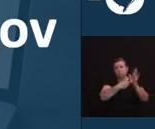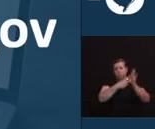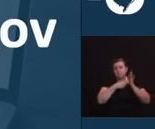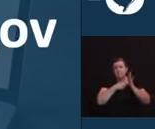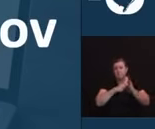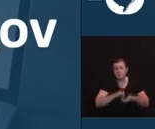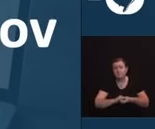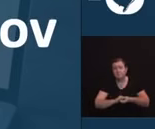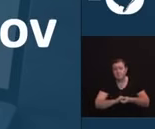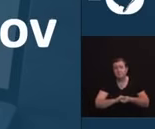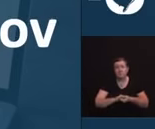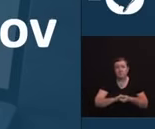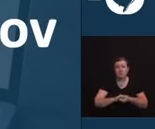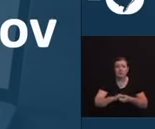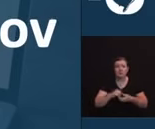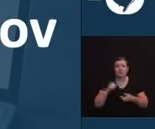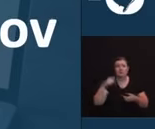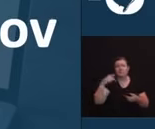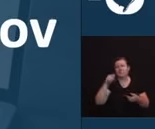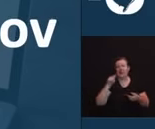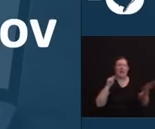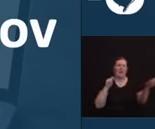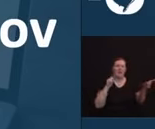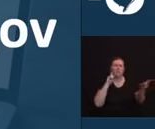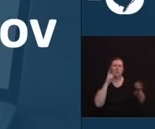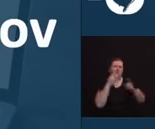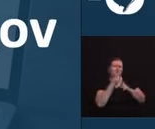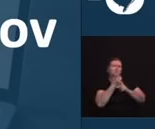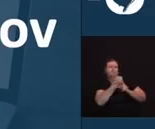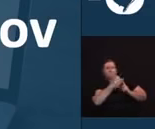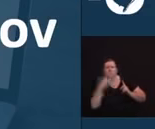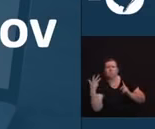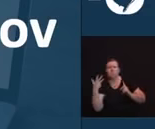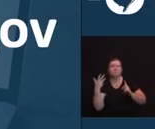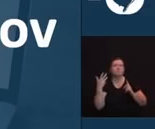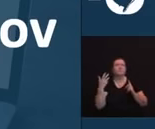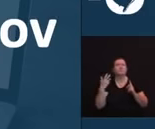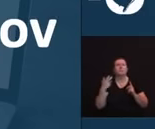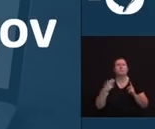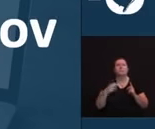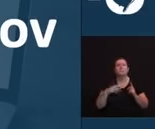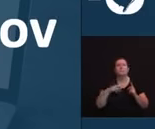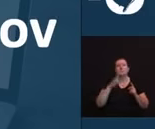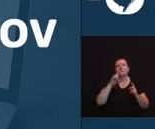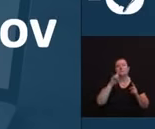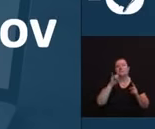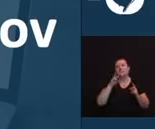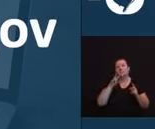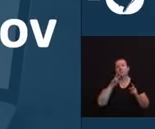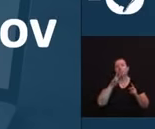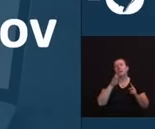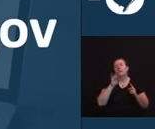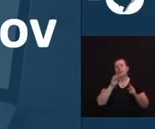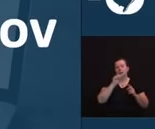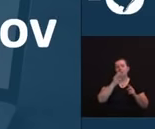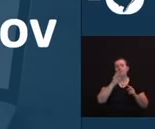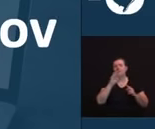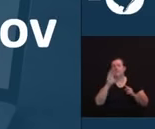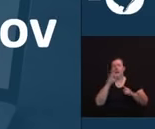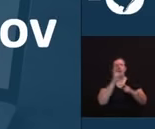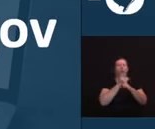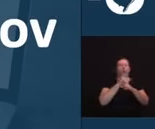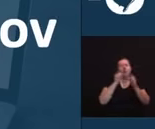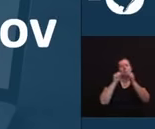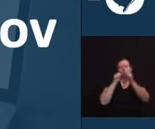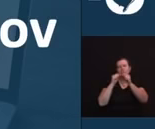with his remarks, but over the weekend, the Division of Alcoholic Beverage Control did its own inspections, I believe, Pat, of 100, I've